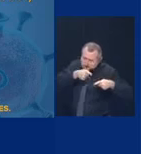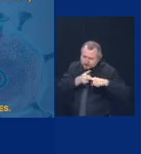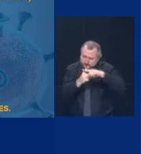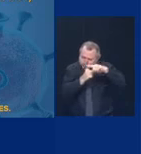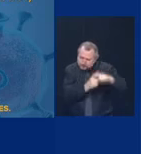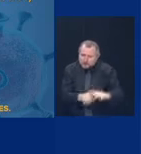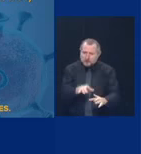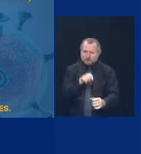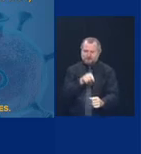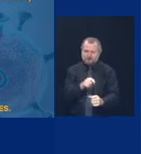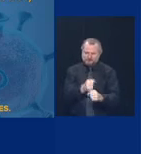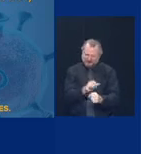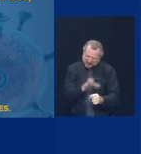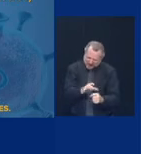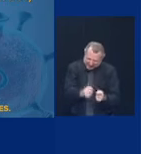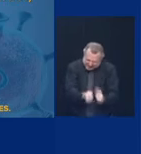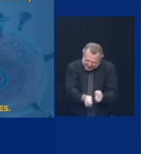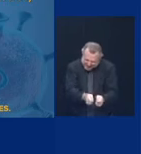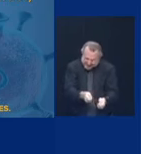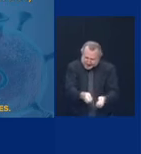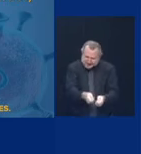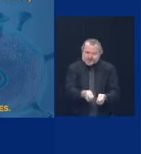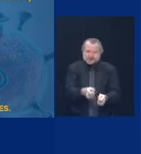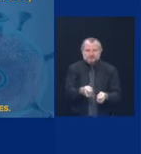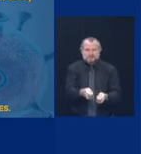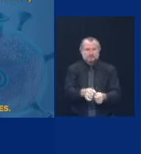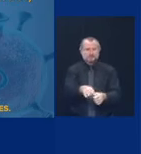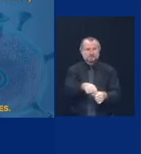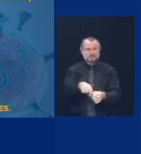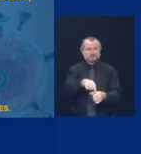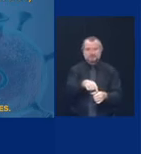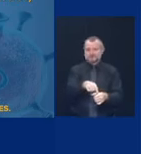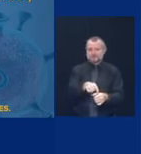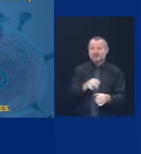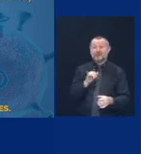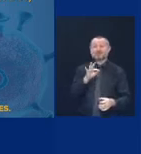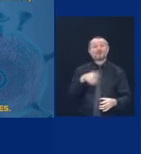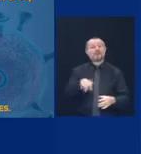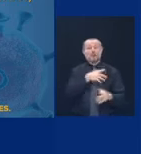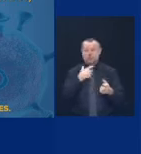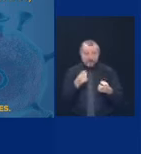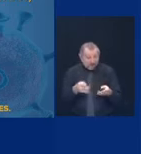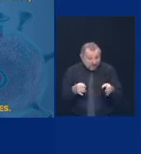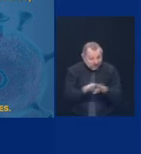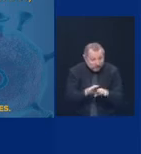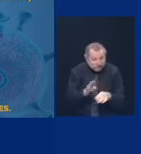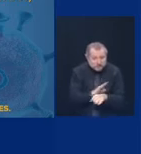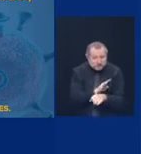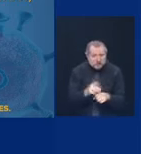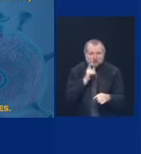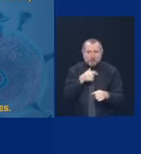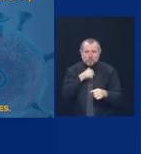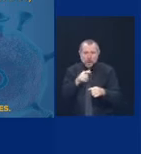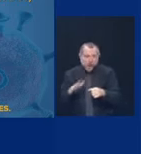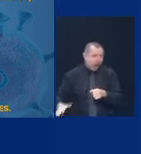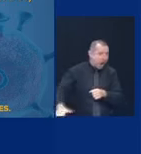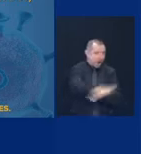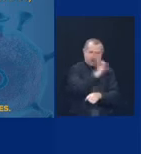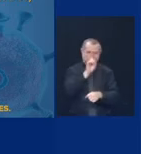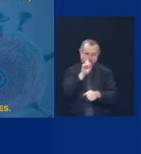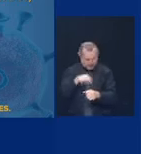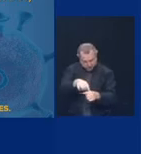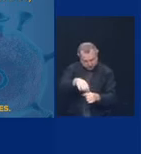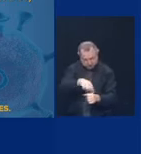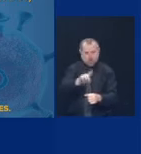enforcement activities. If we put in economic restrictions, we don't have to restrict everyone. Just because Hollis,